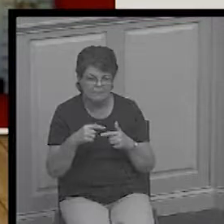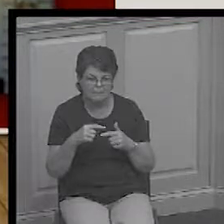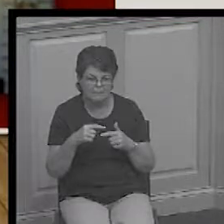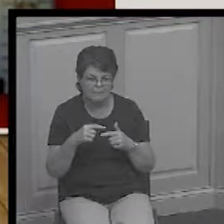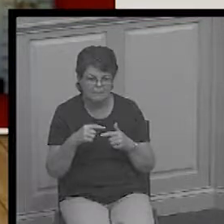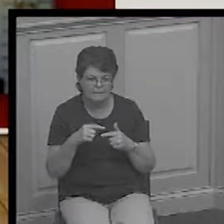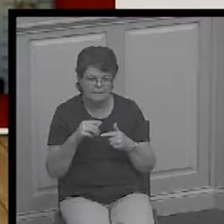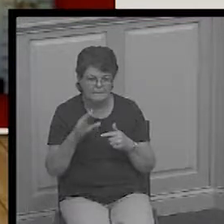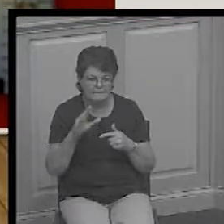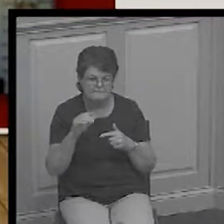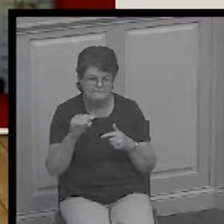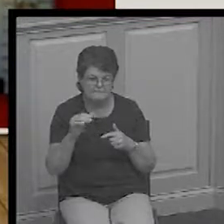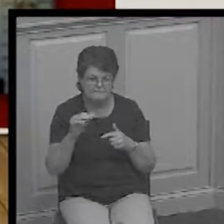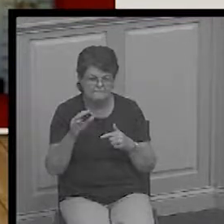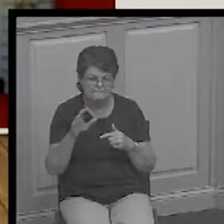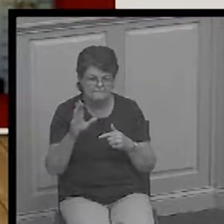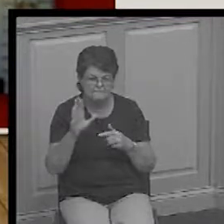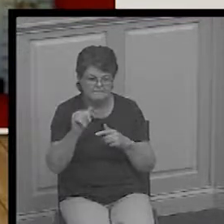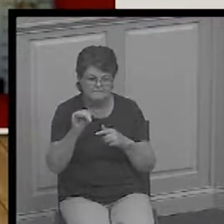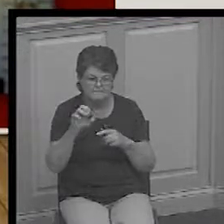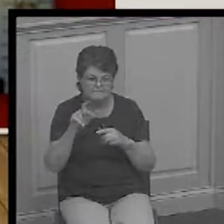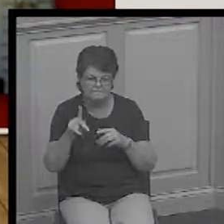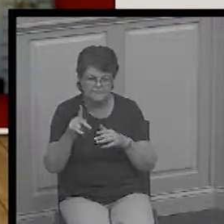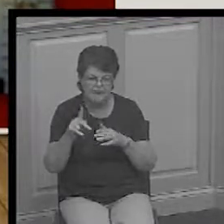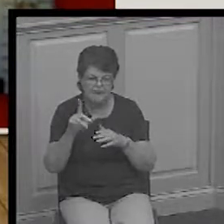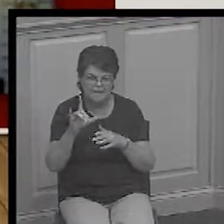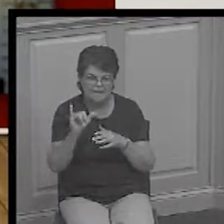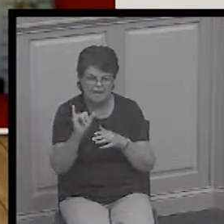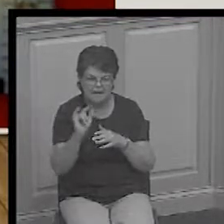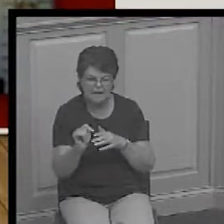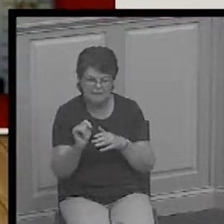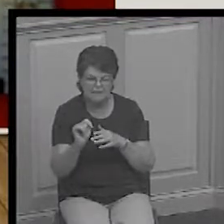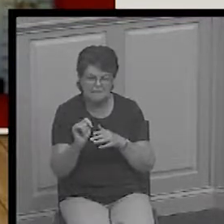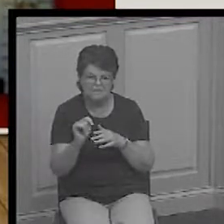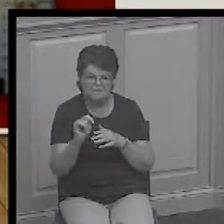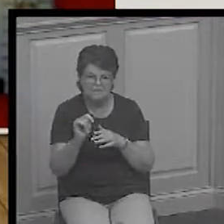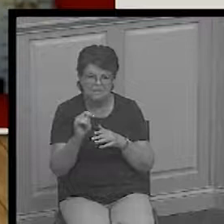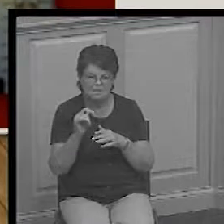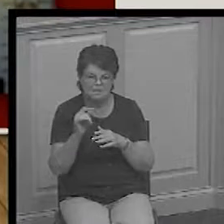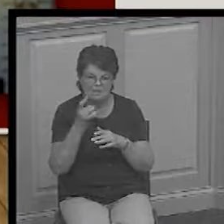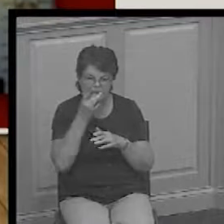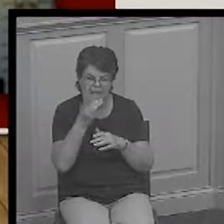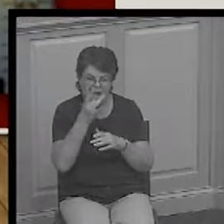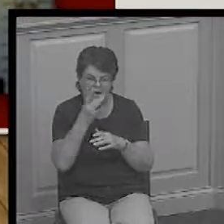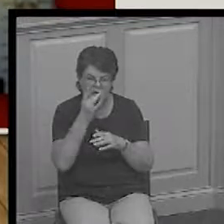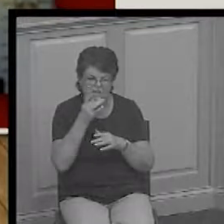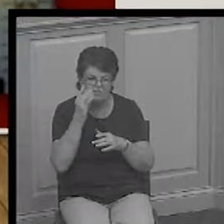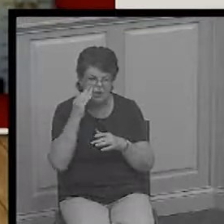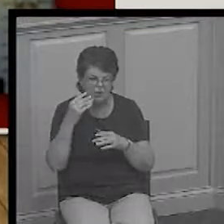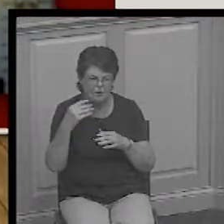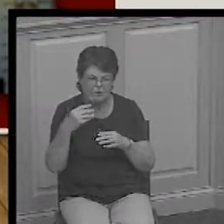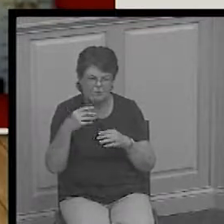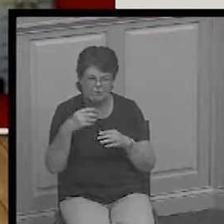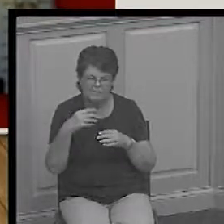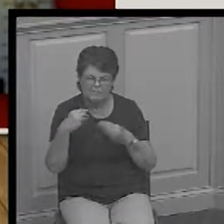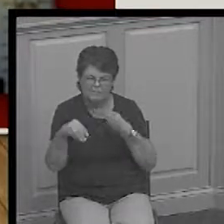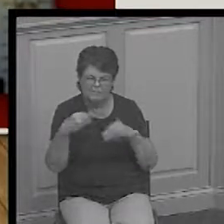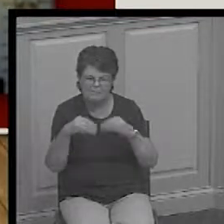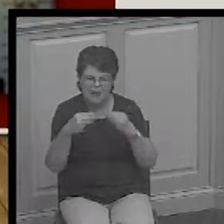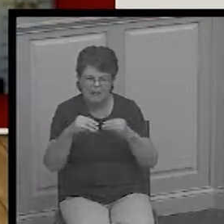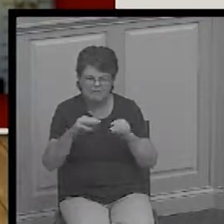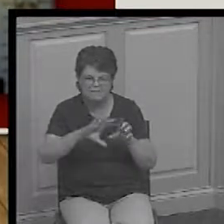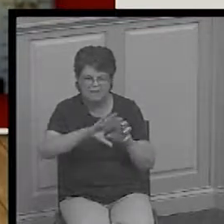plastic awnings, and that's the kind of awning that it's addressing, are these plastic bubble, I call them bubble awnings.